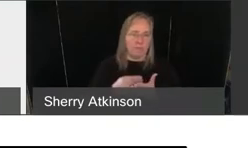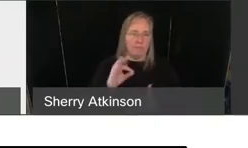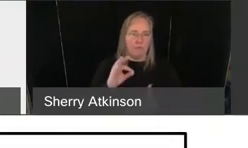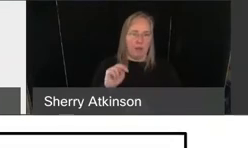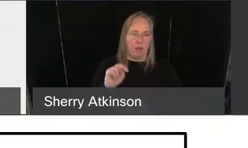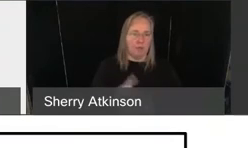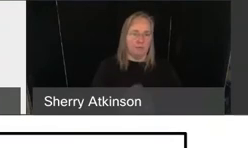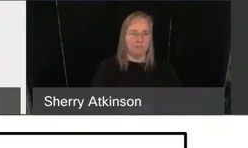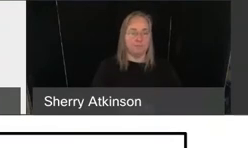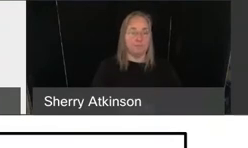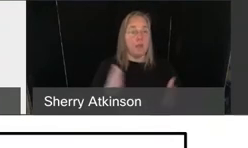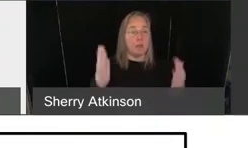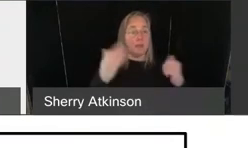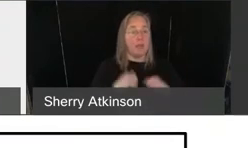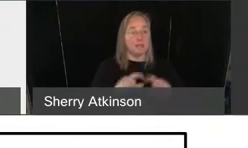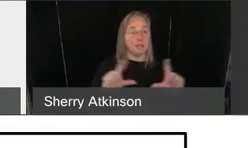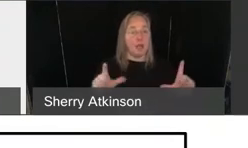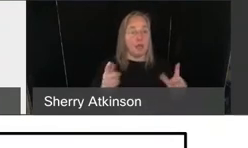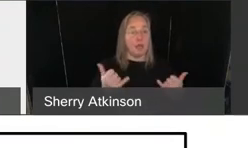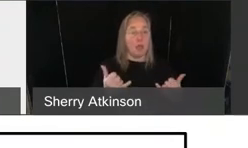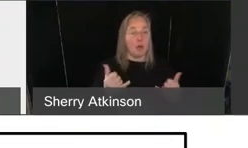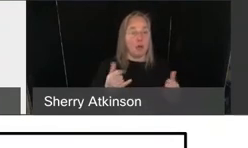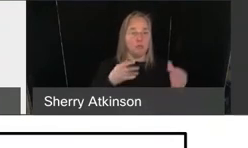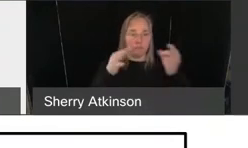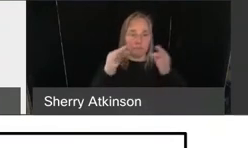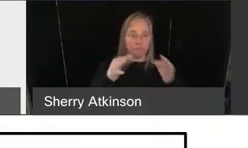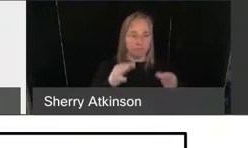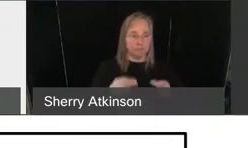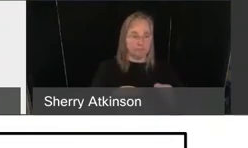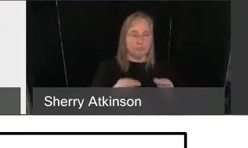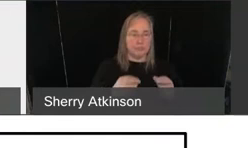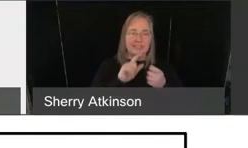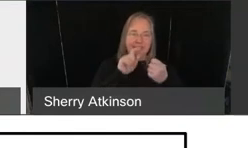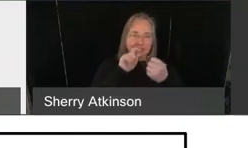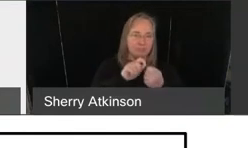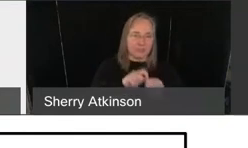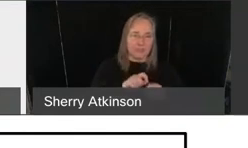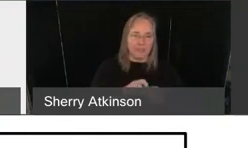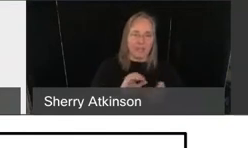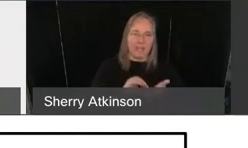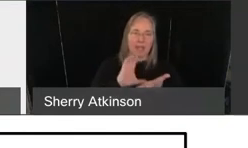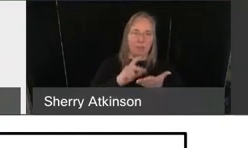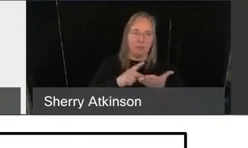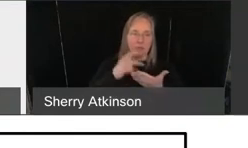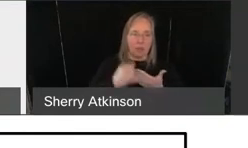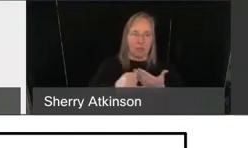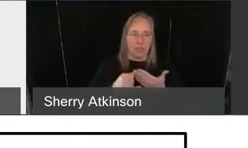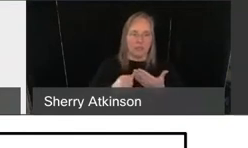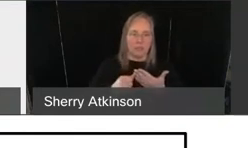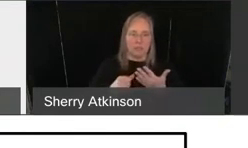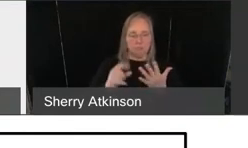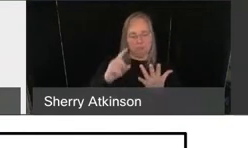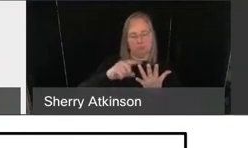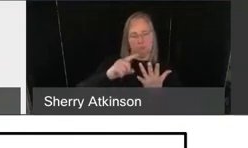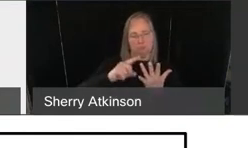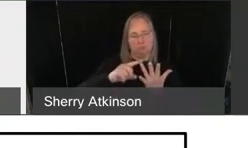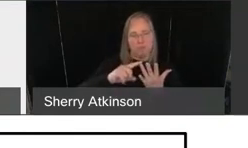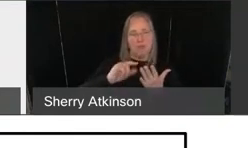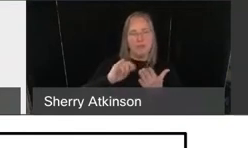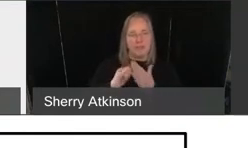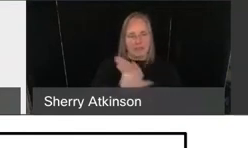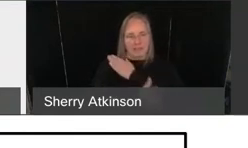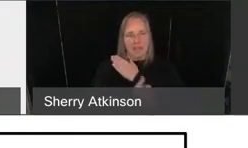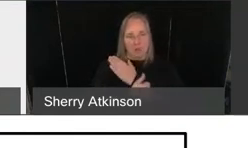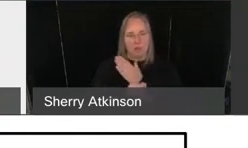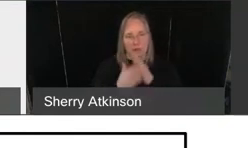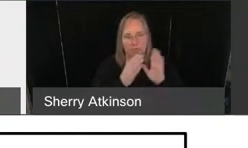slide now lays out for you those specific capital projects that the county is intended to use